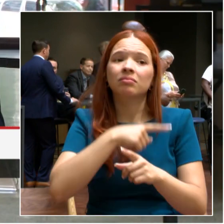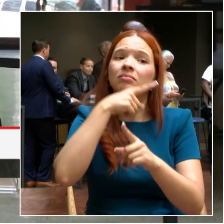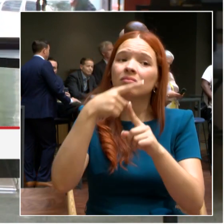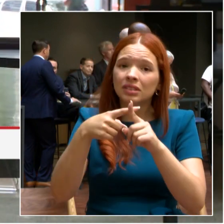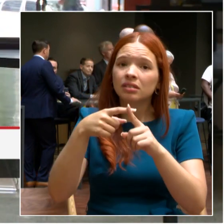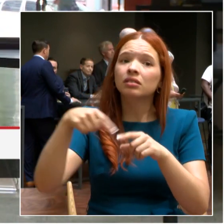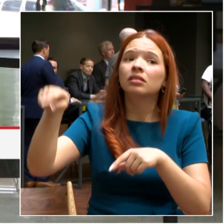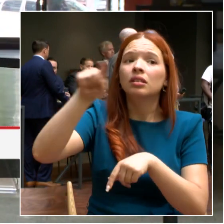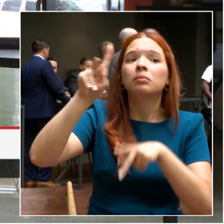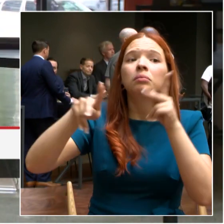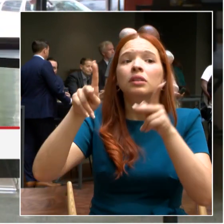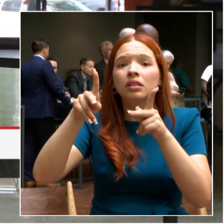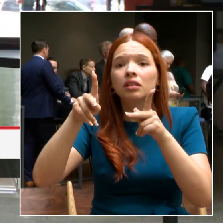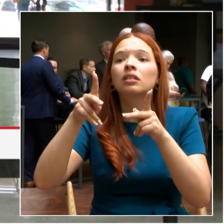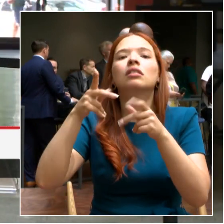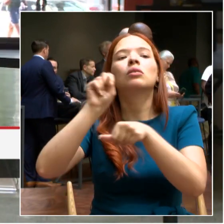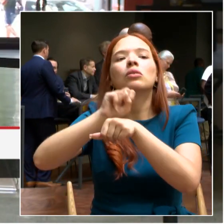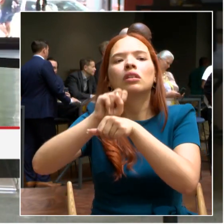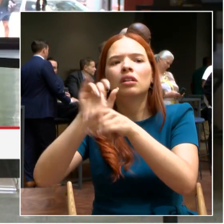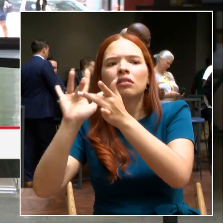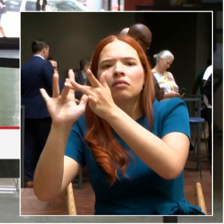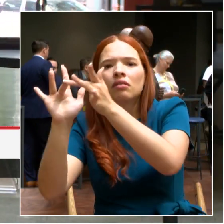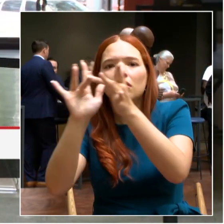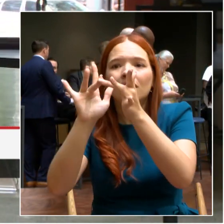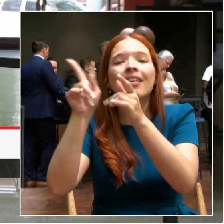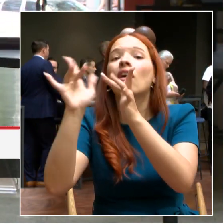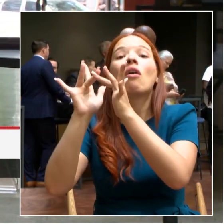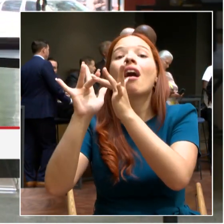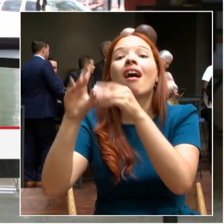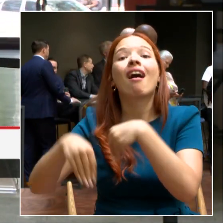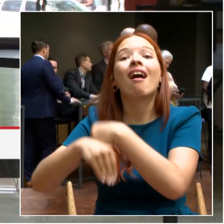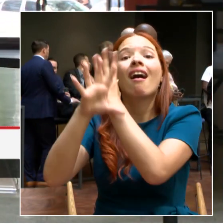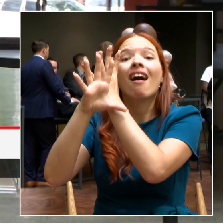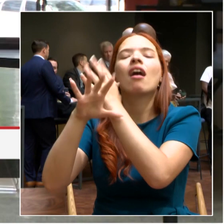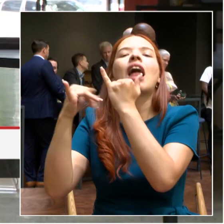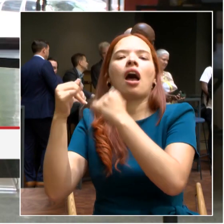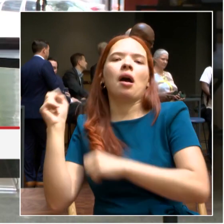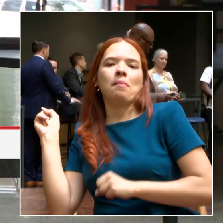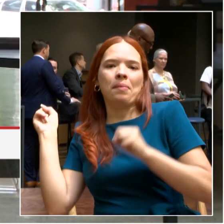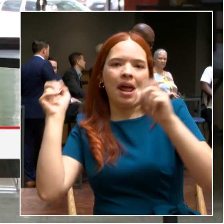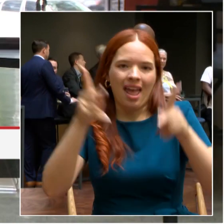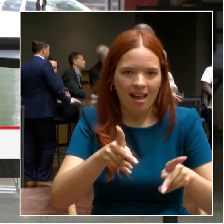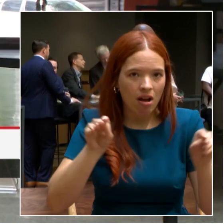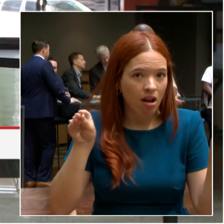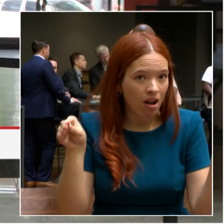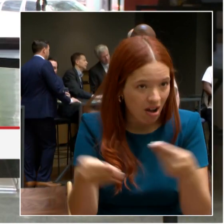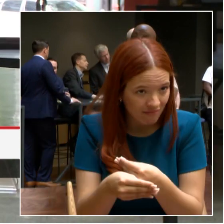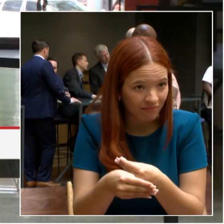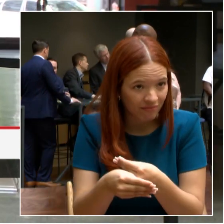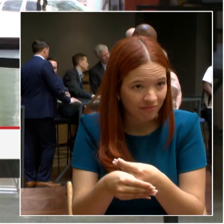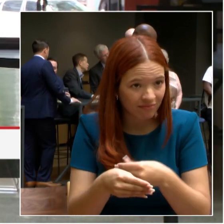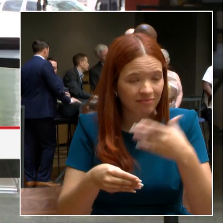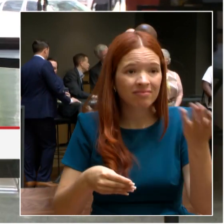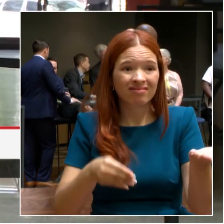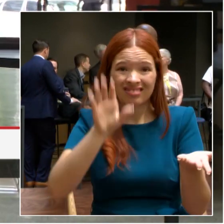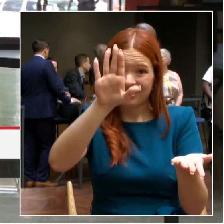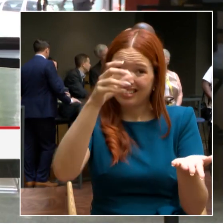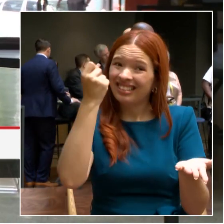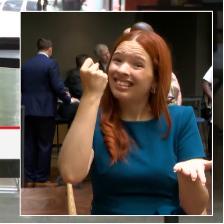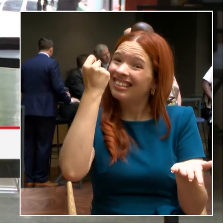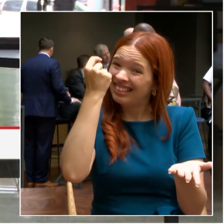and pushing our federal agencies to do that. And that is not an easy thing to do for any employer. It's a particularly hard thing to do for the federal government with the